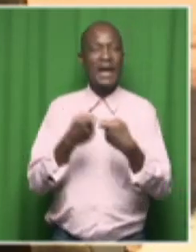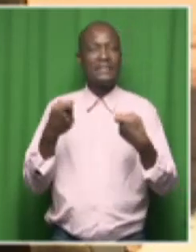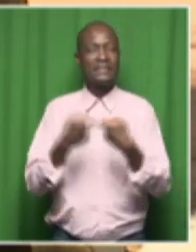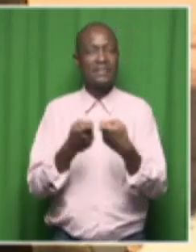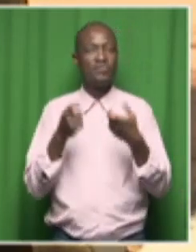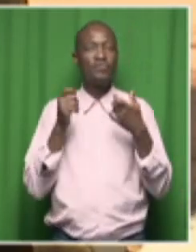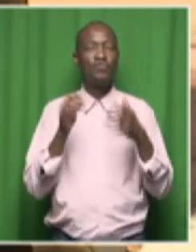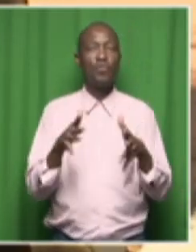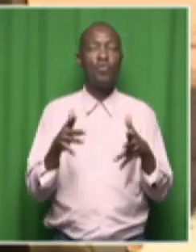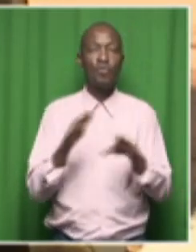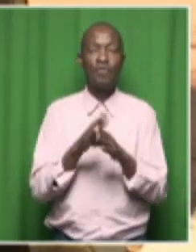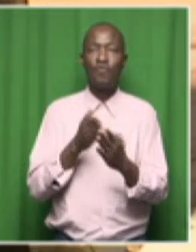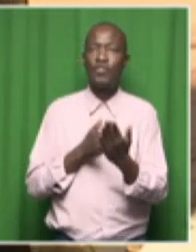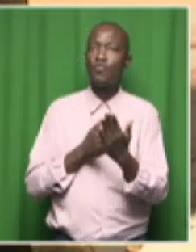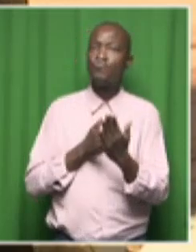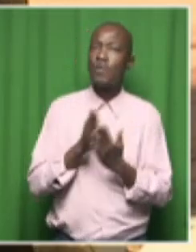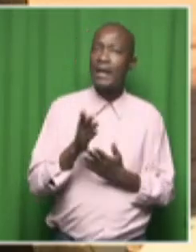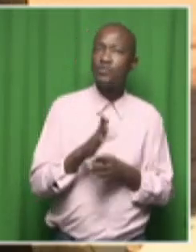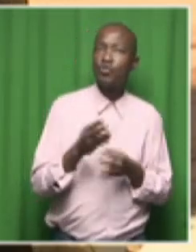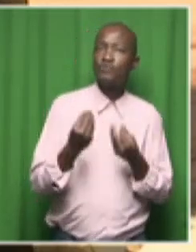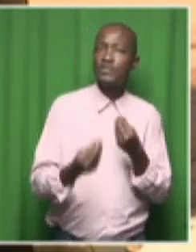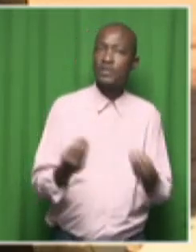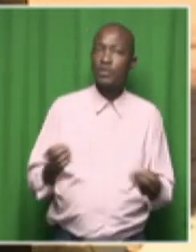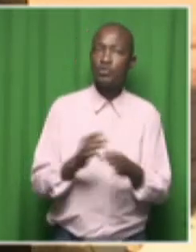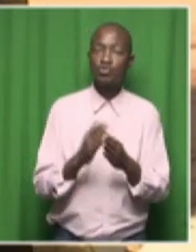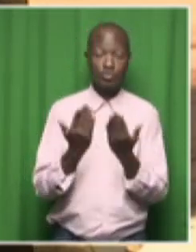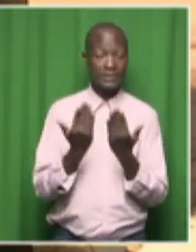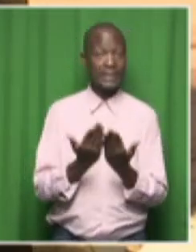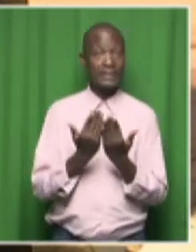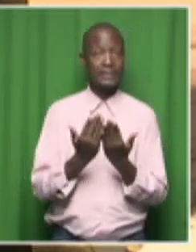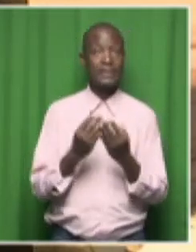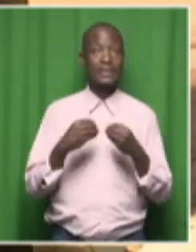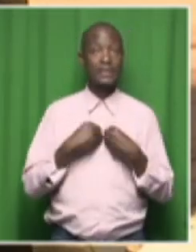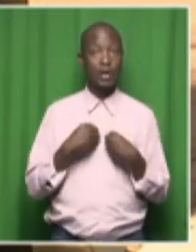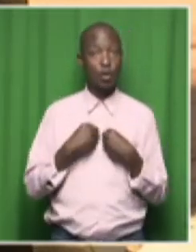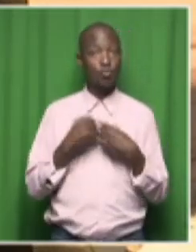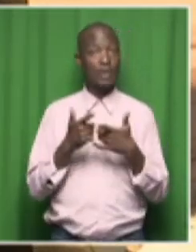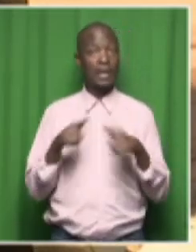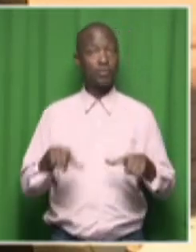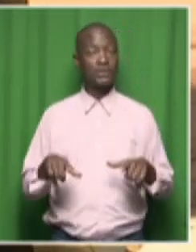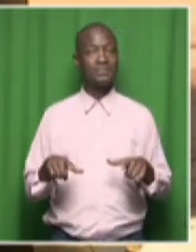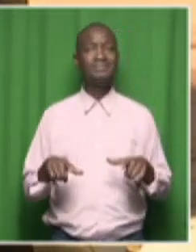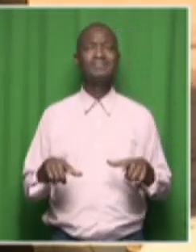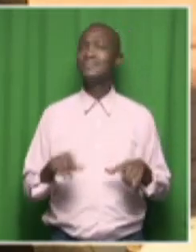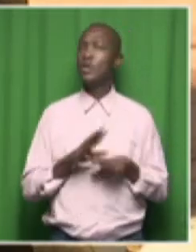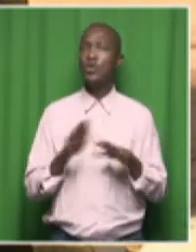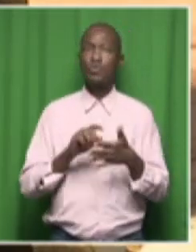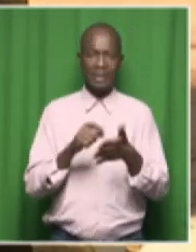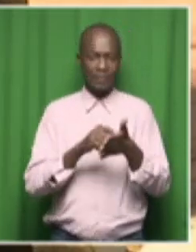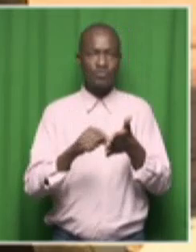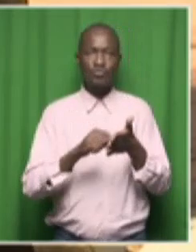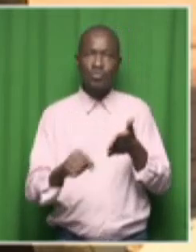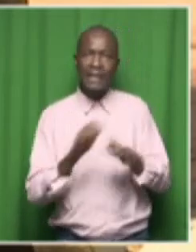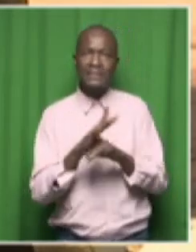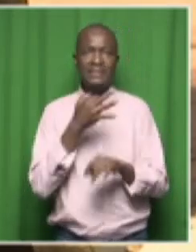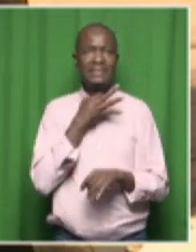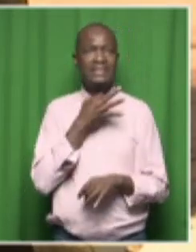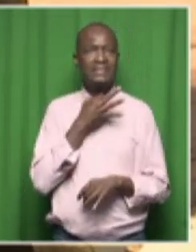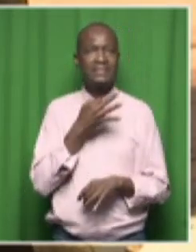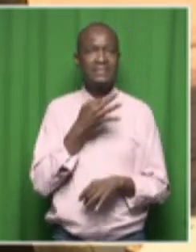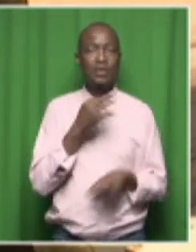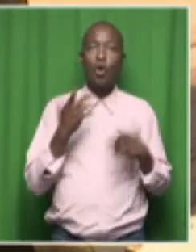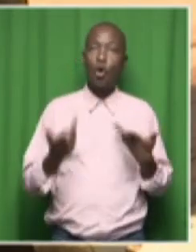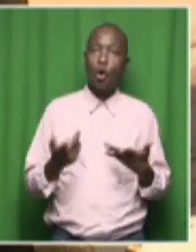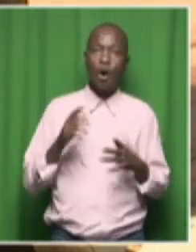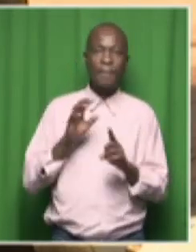for the right of children to study in their mother tongue and not have to write a syllabus in English, or